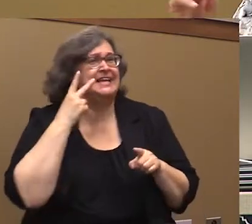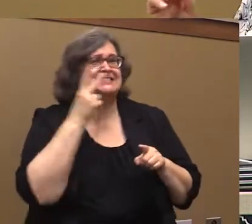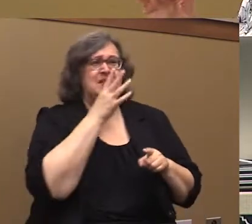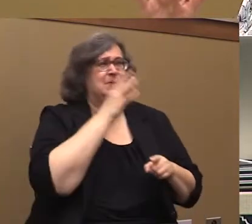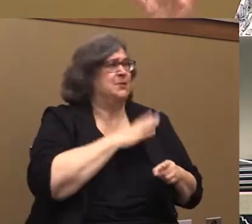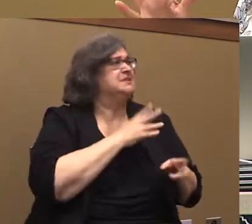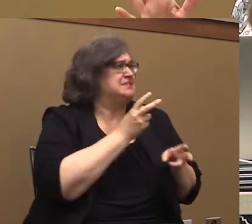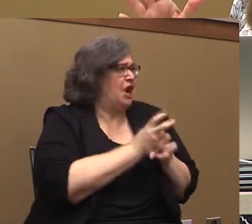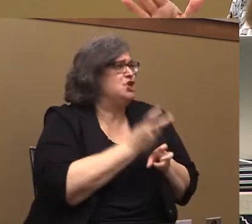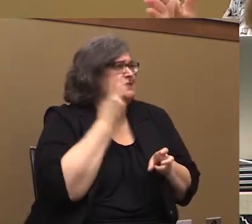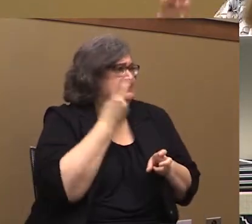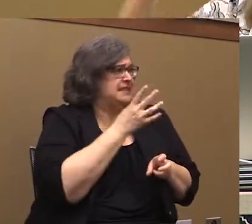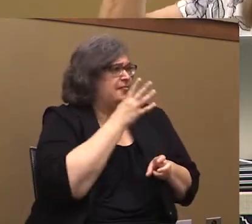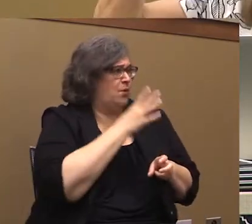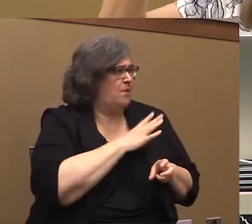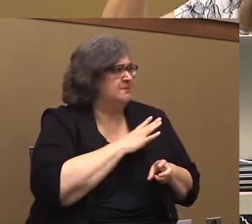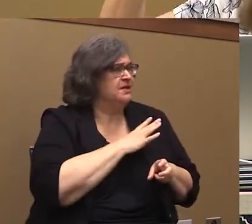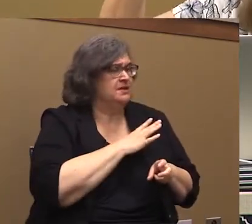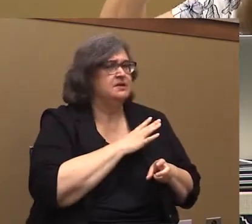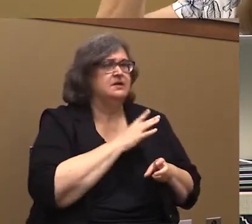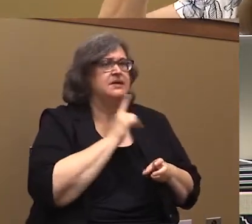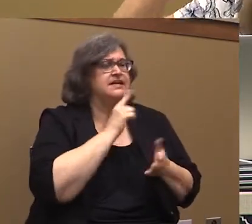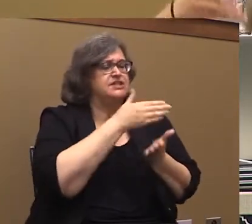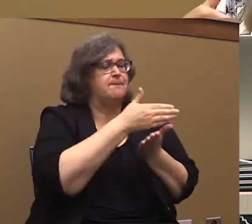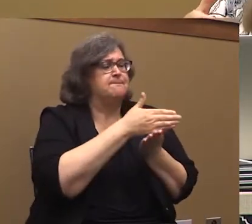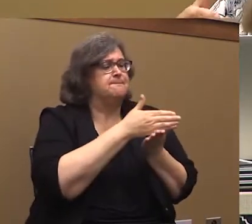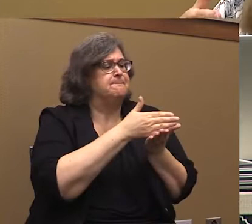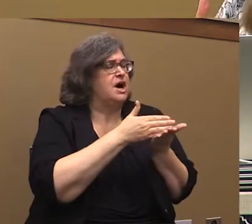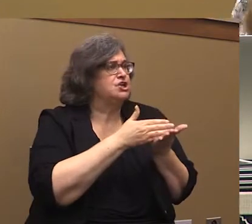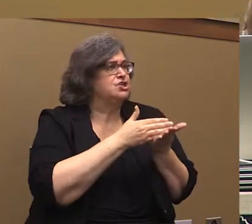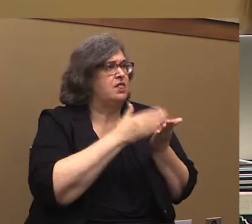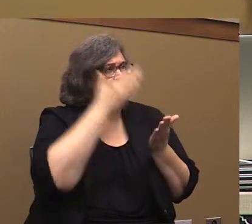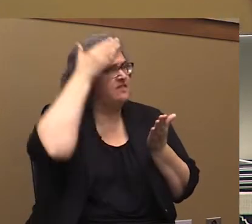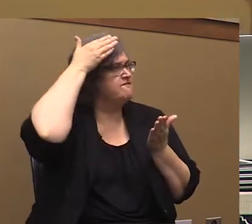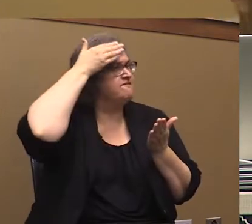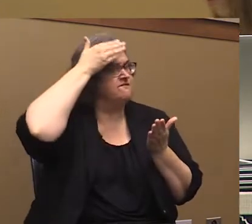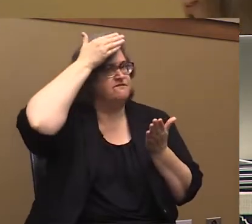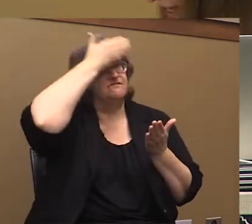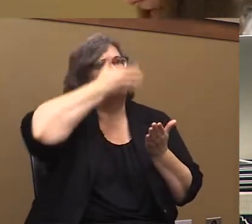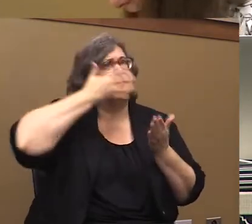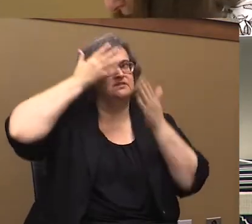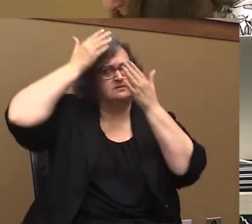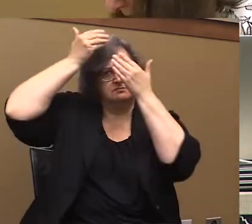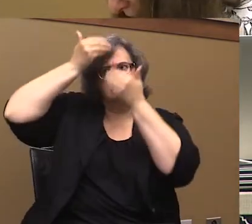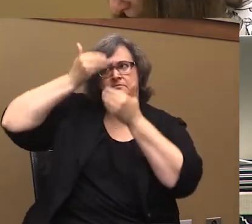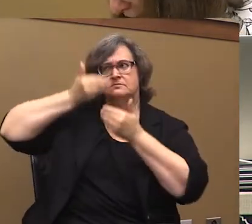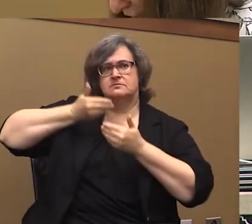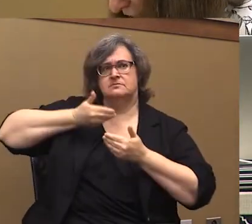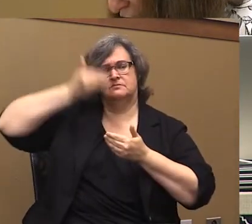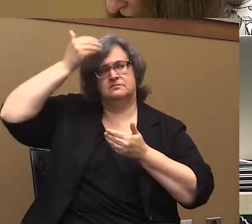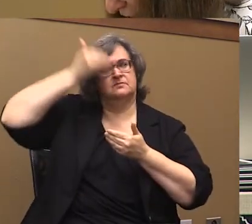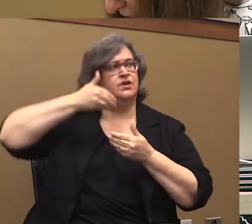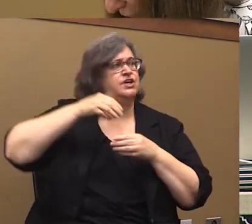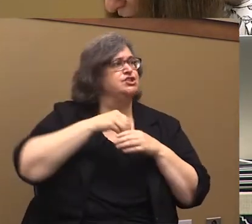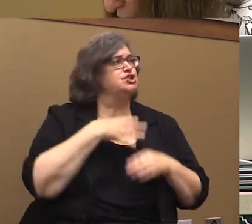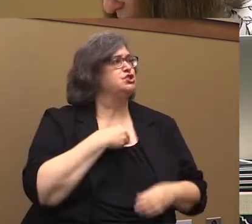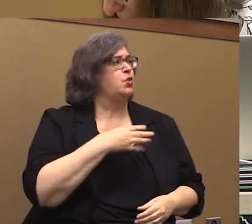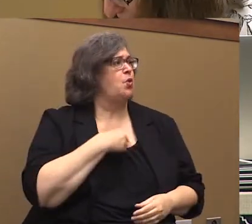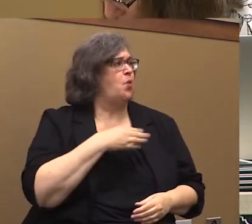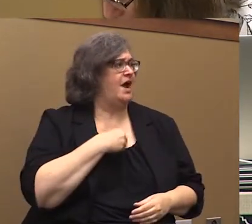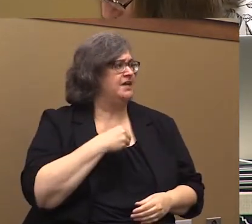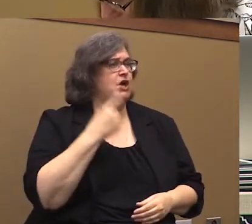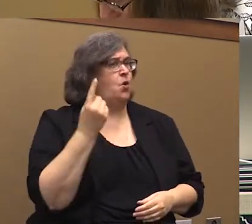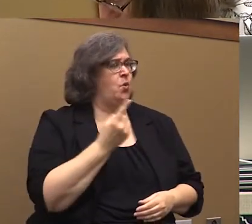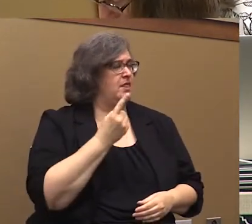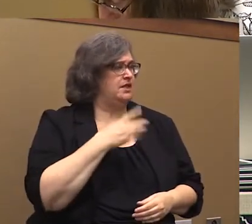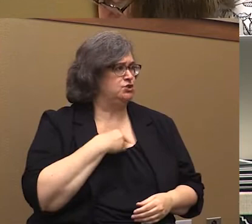Yeah, I think it's very hard to see. It's a partial of her face, and she's in the